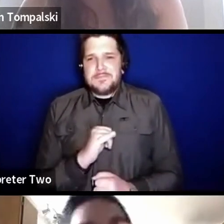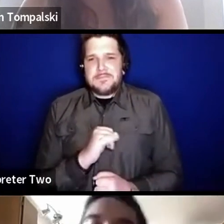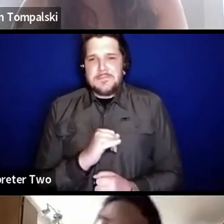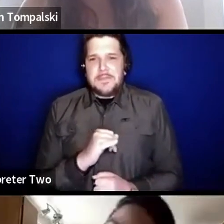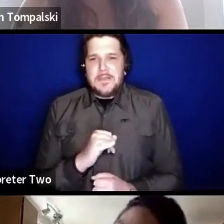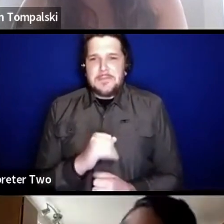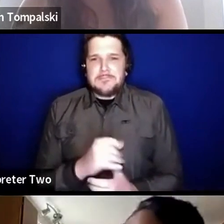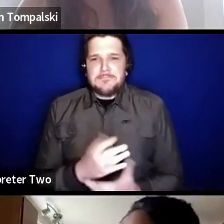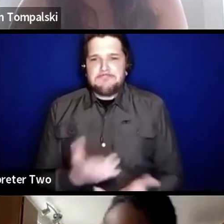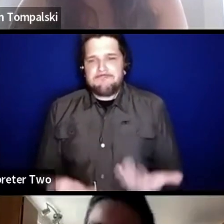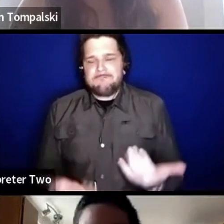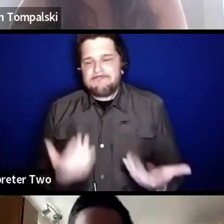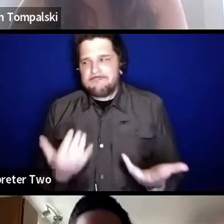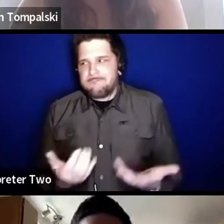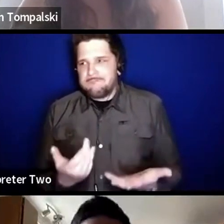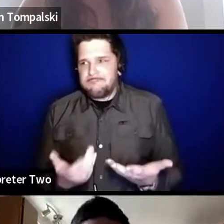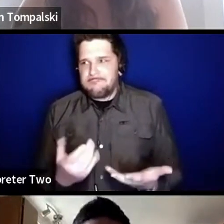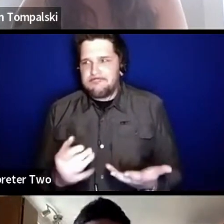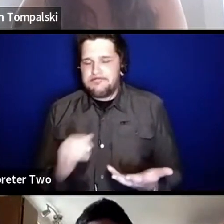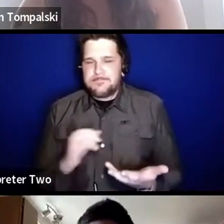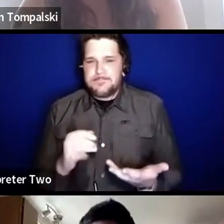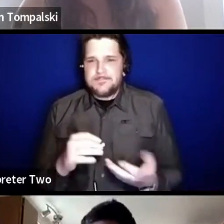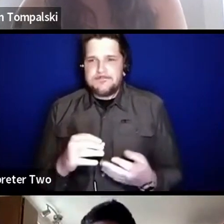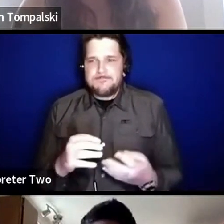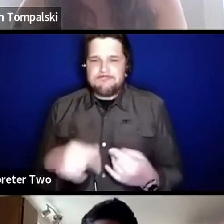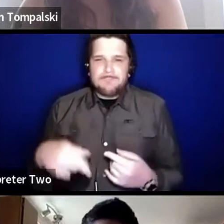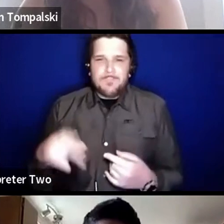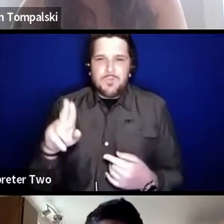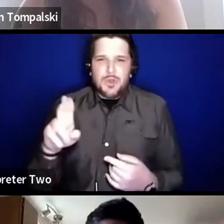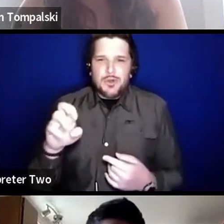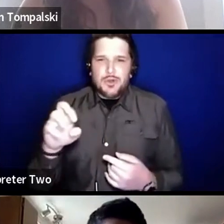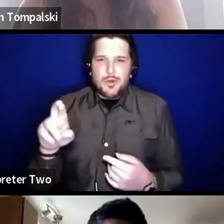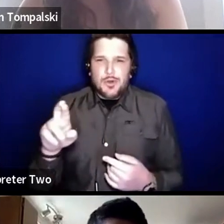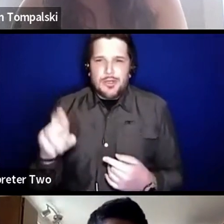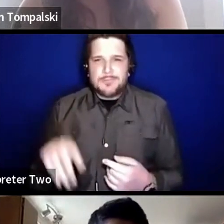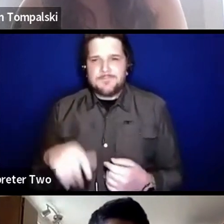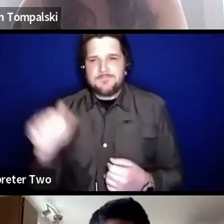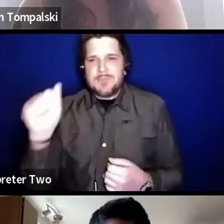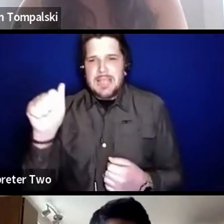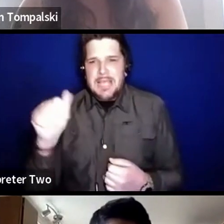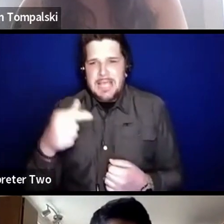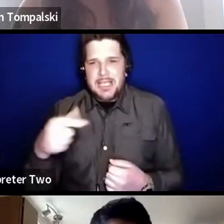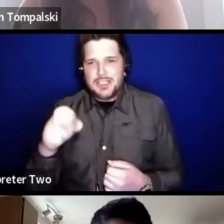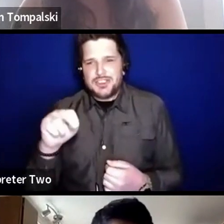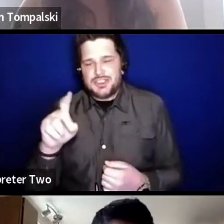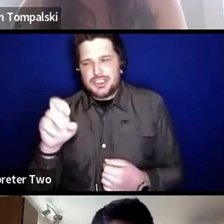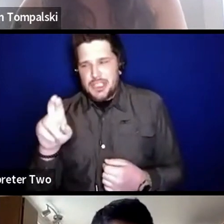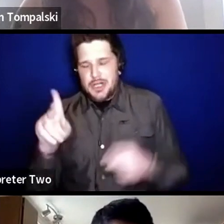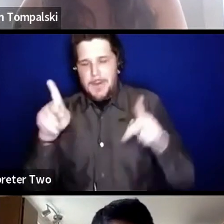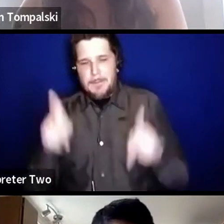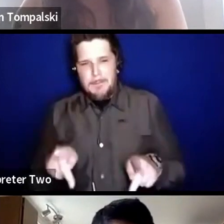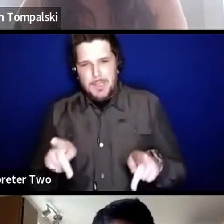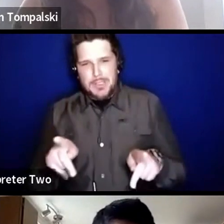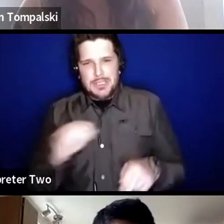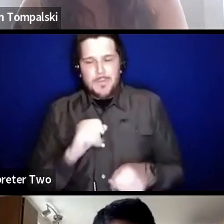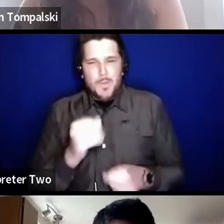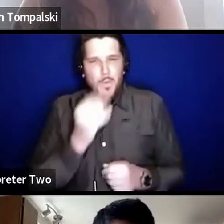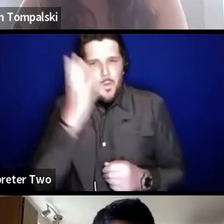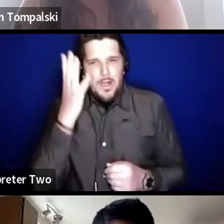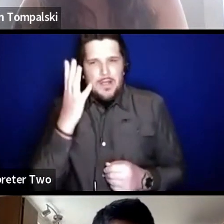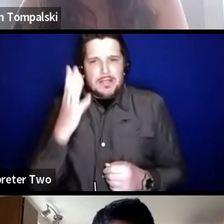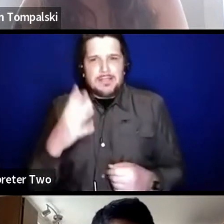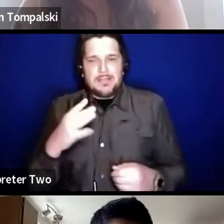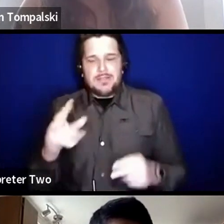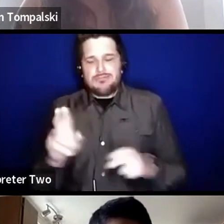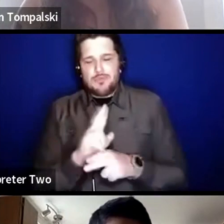am a queer agender person. I am white and I'm wearing a